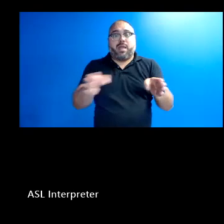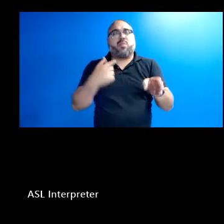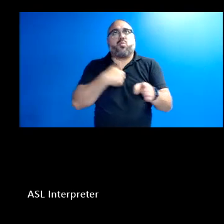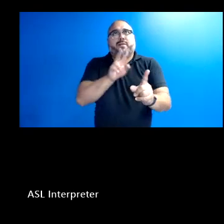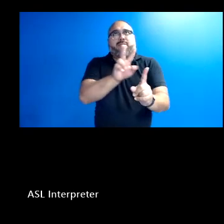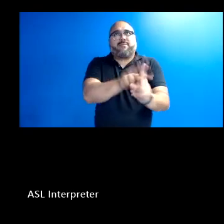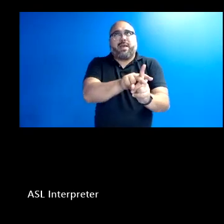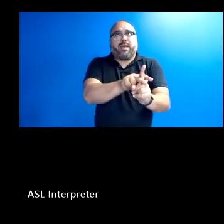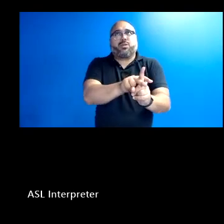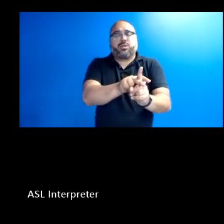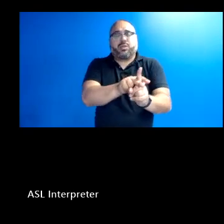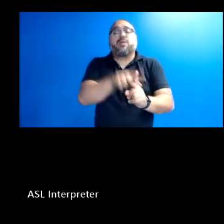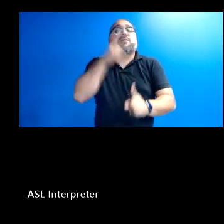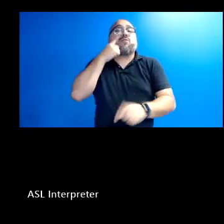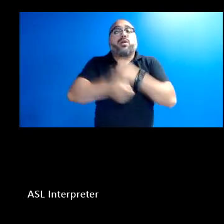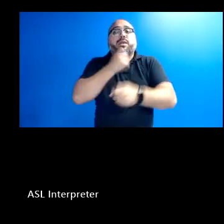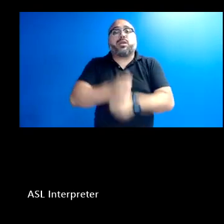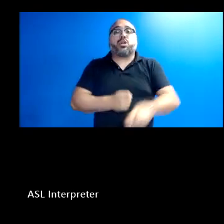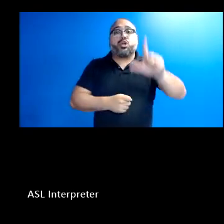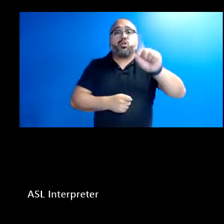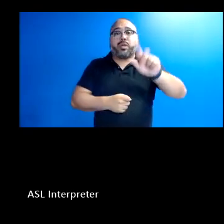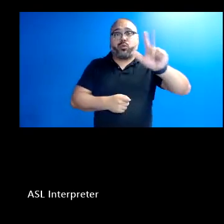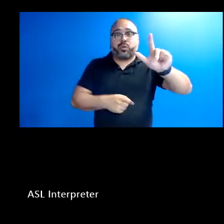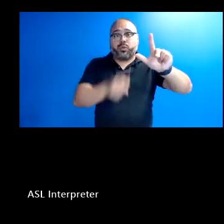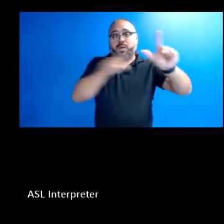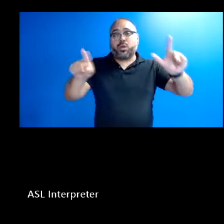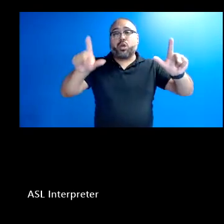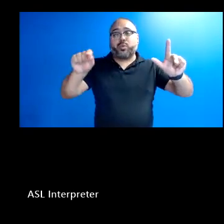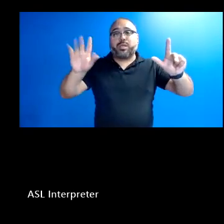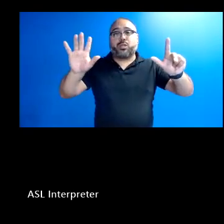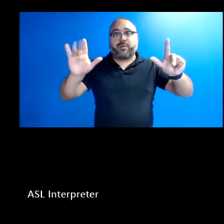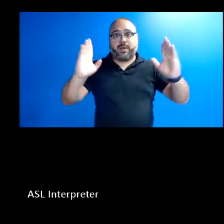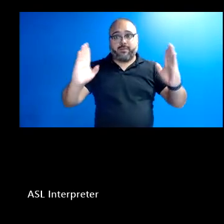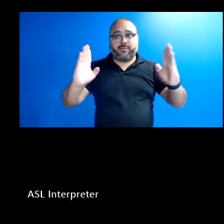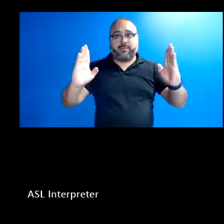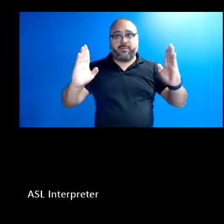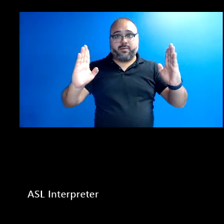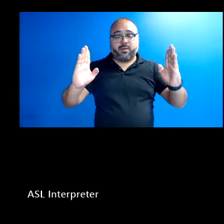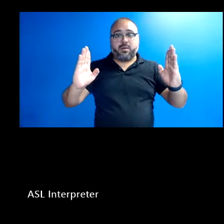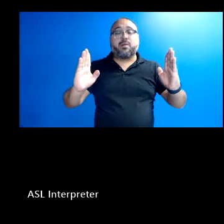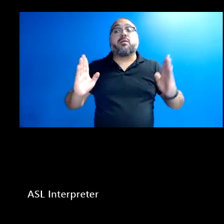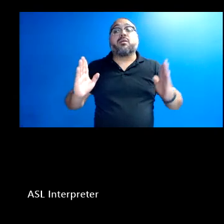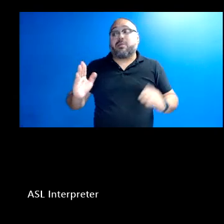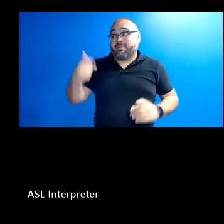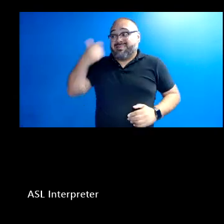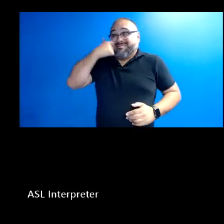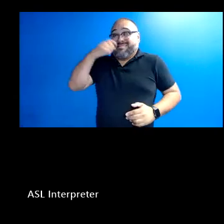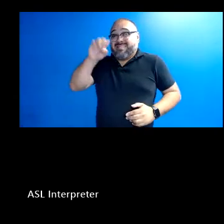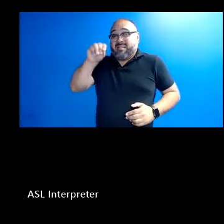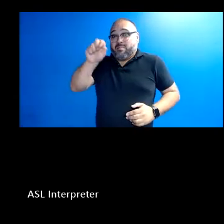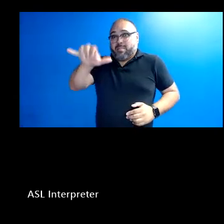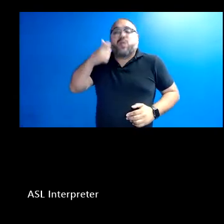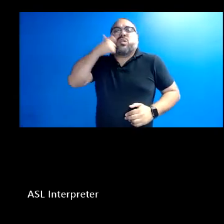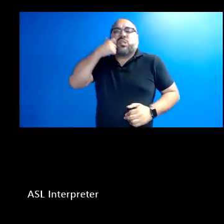it covers the years 2023 through 2025. Earlier this year in May, we just filed our next